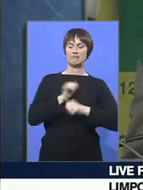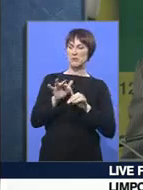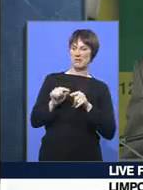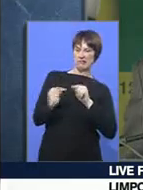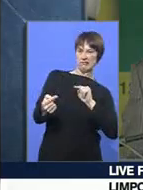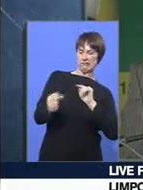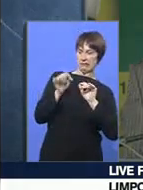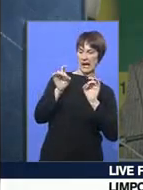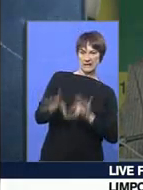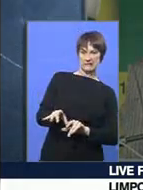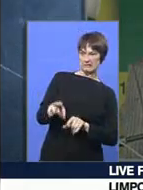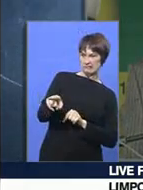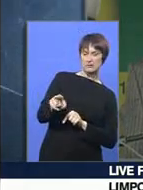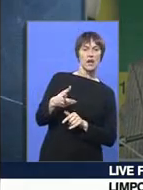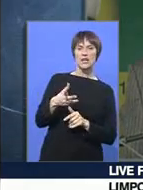enemies.